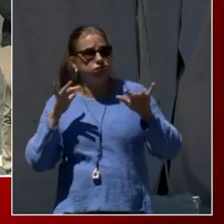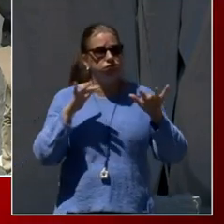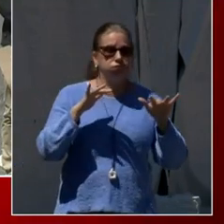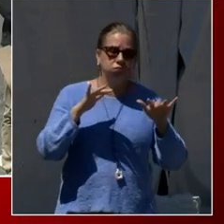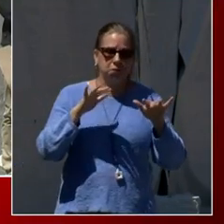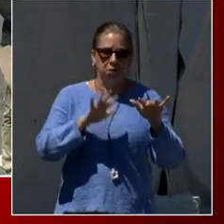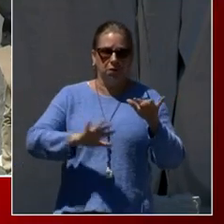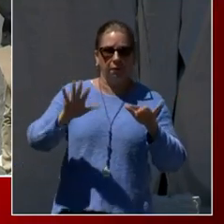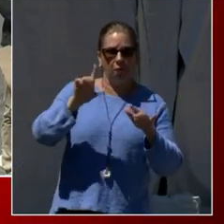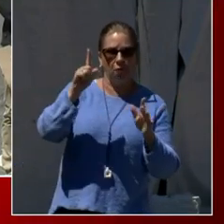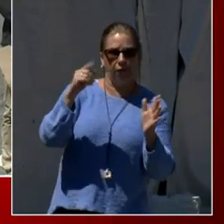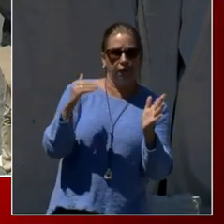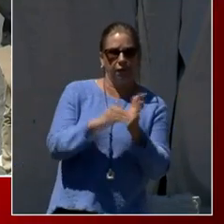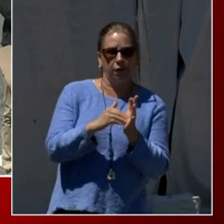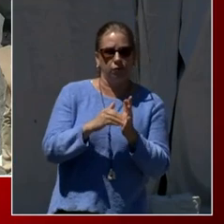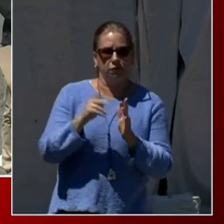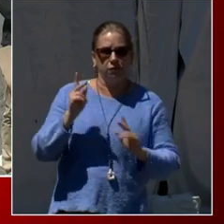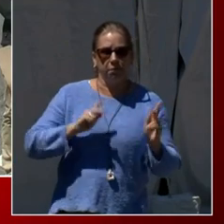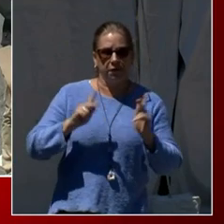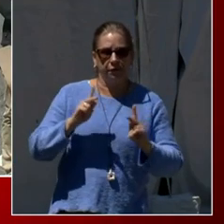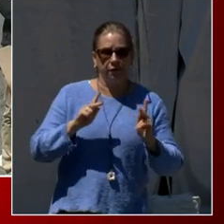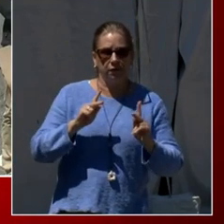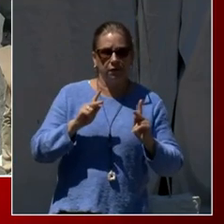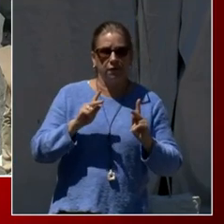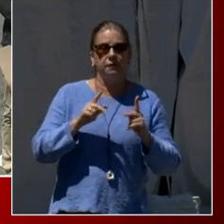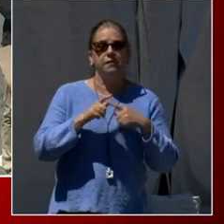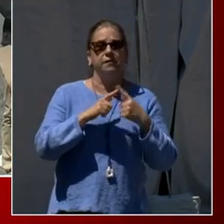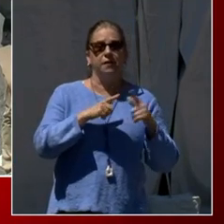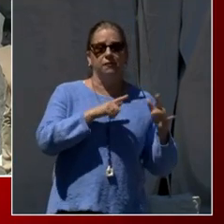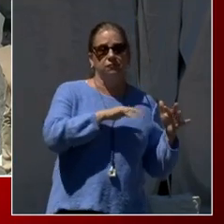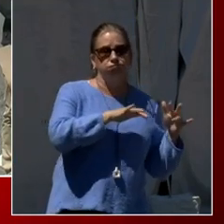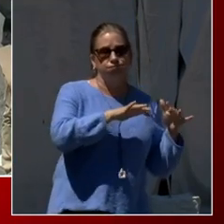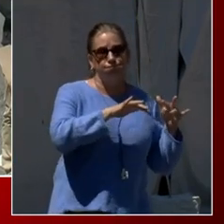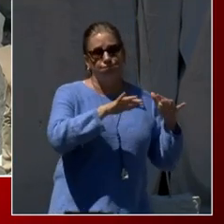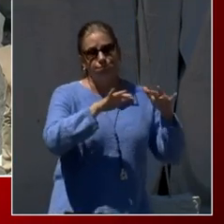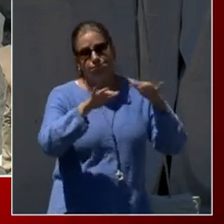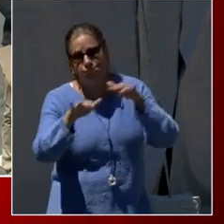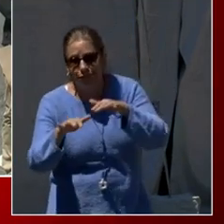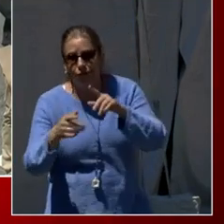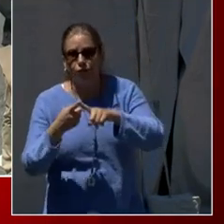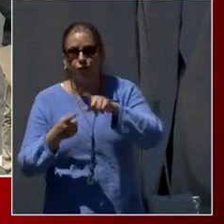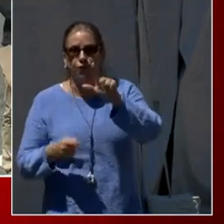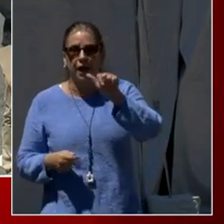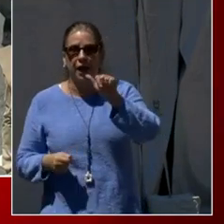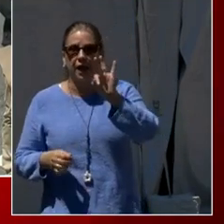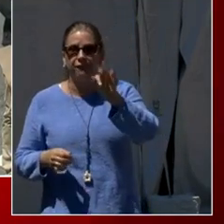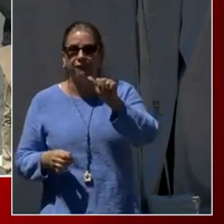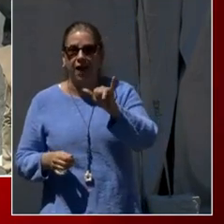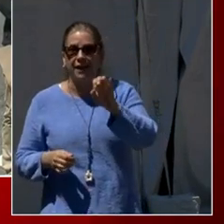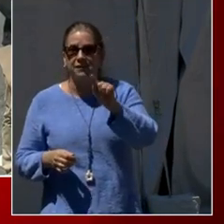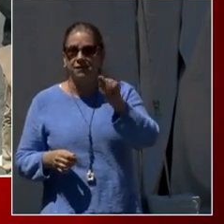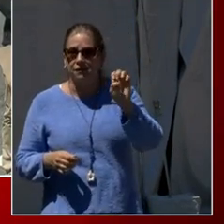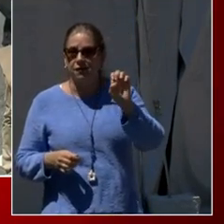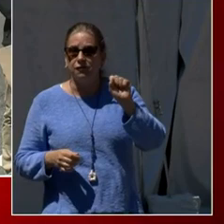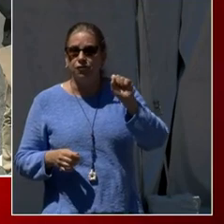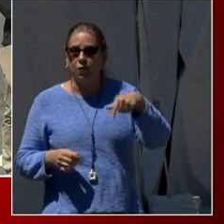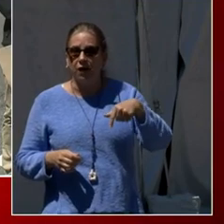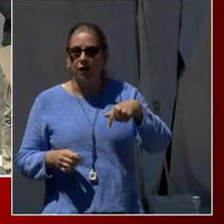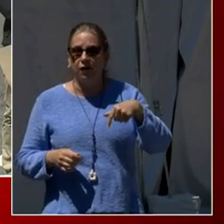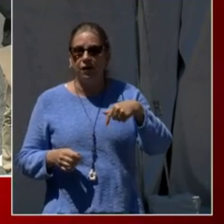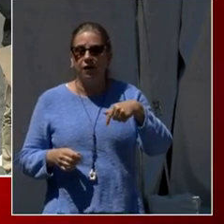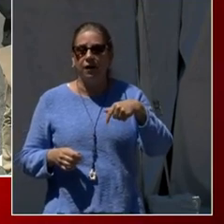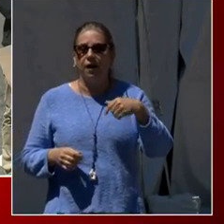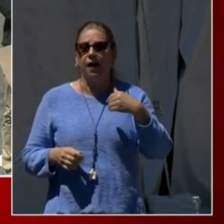its way to Lafayette Park. When they were at Lafayette Park, there were some skirmishes with the federal police that had assembled